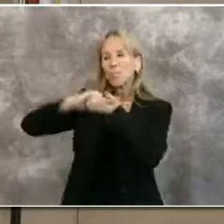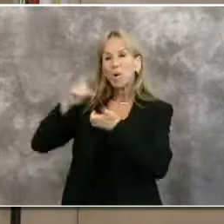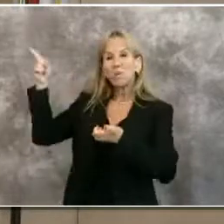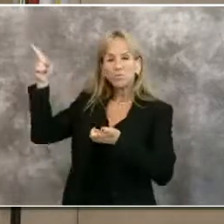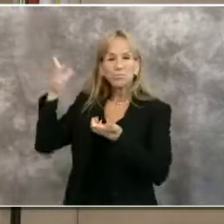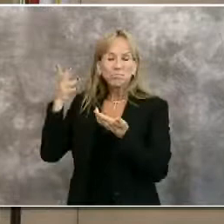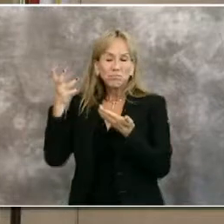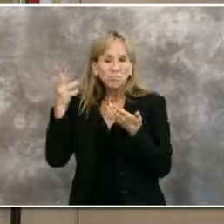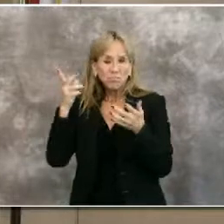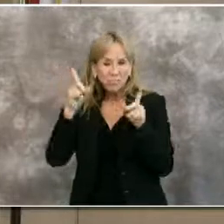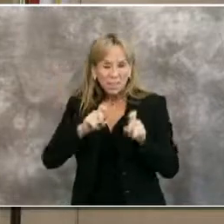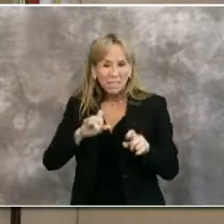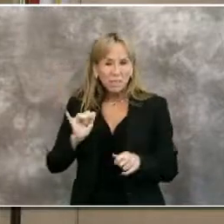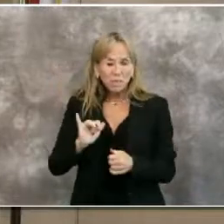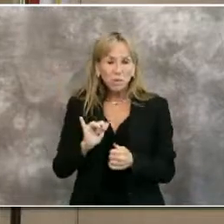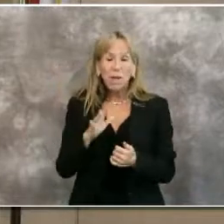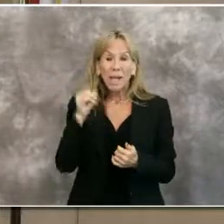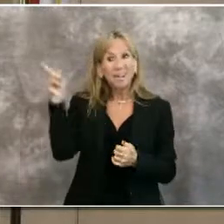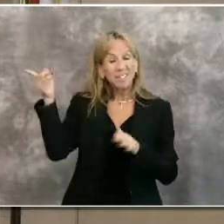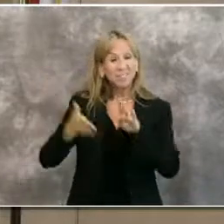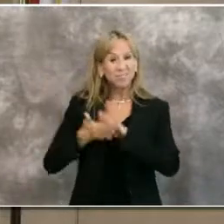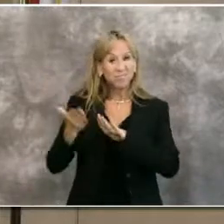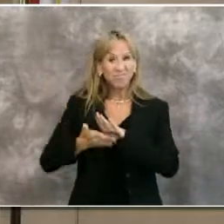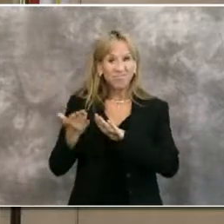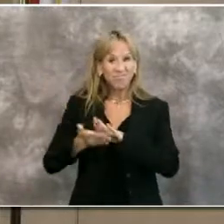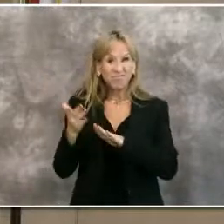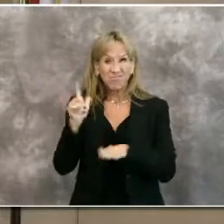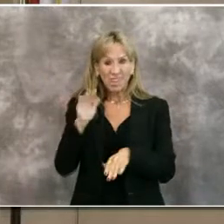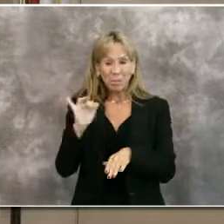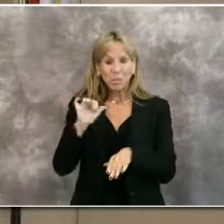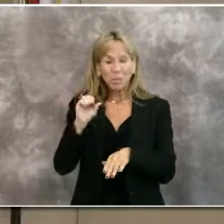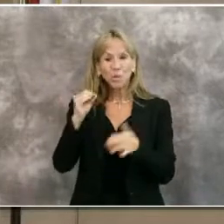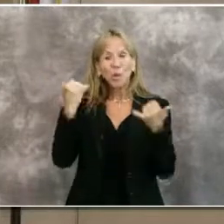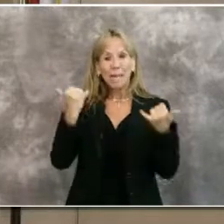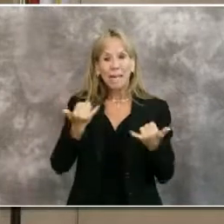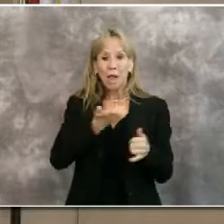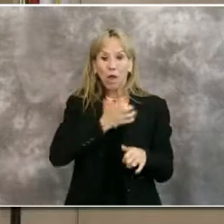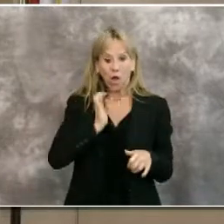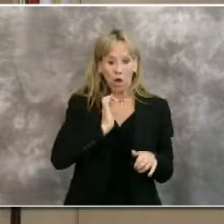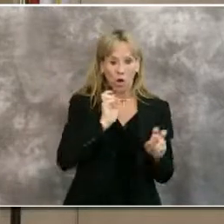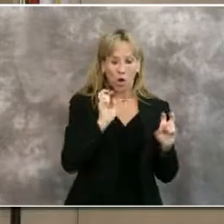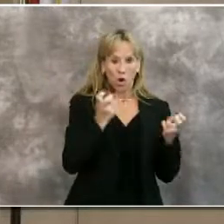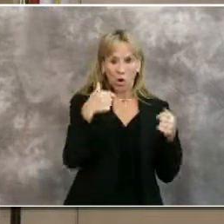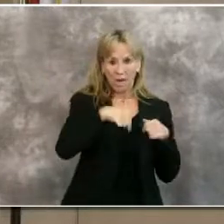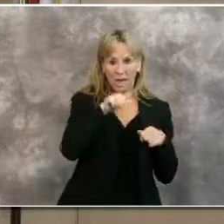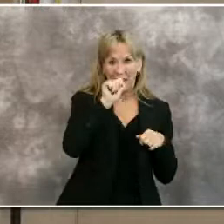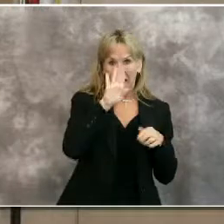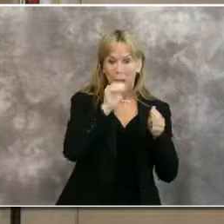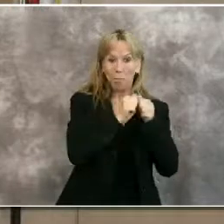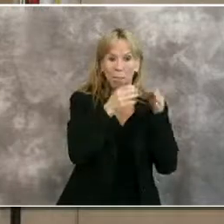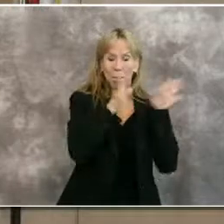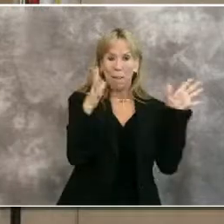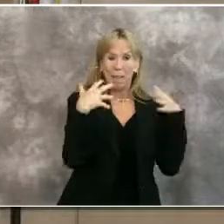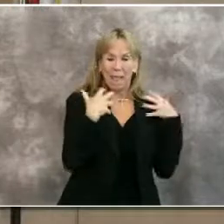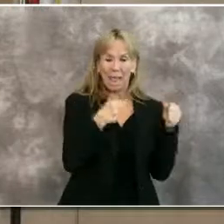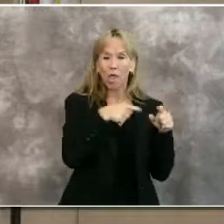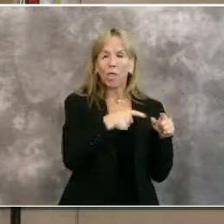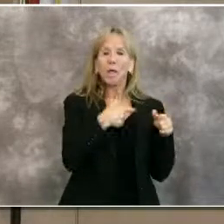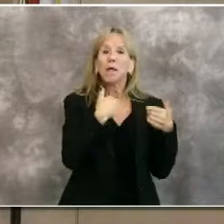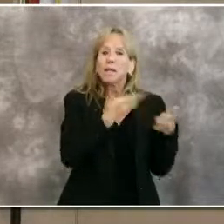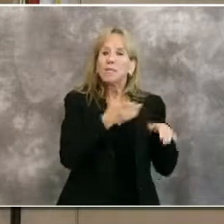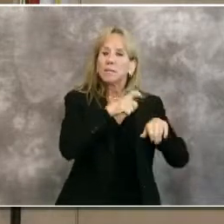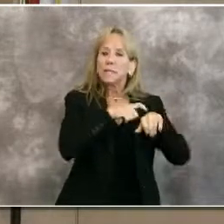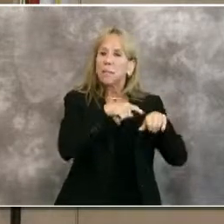and actually even running the test so that it will leave our public health laboratory available to focus and